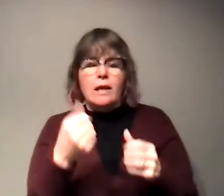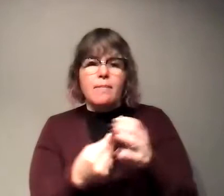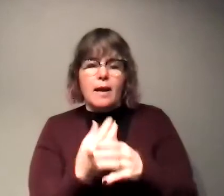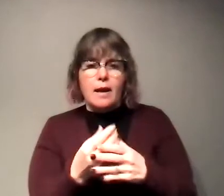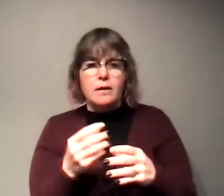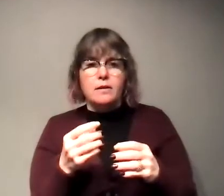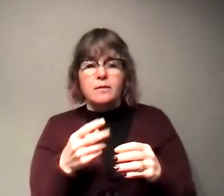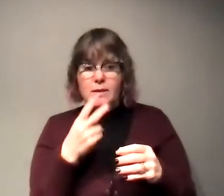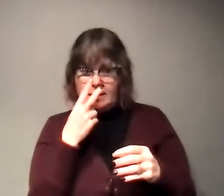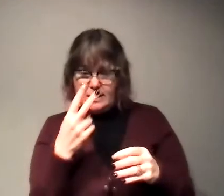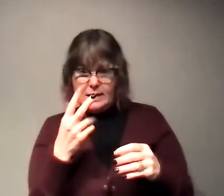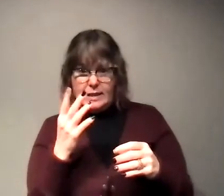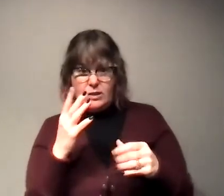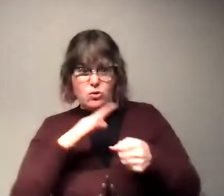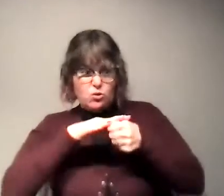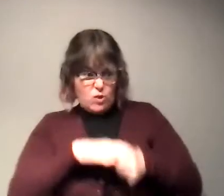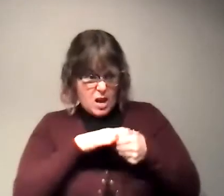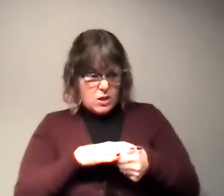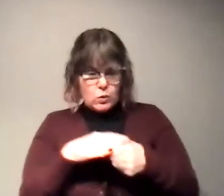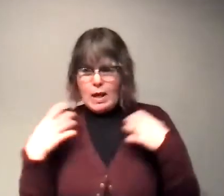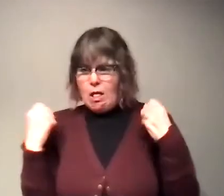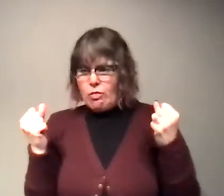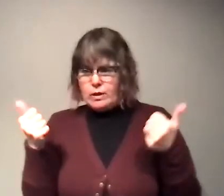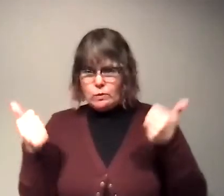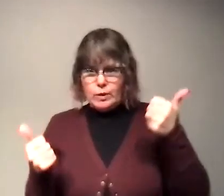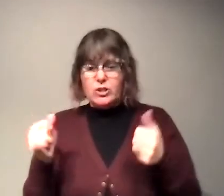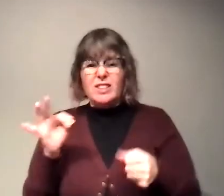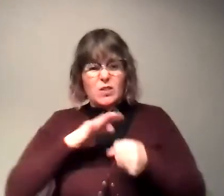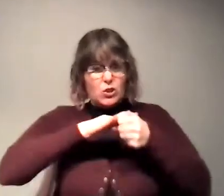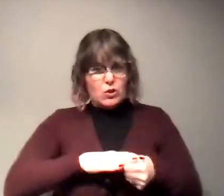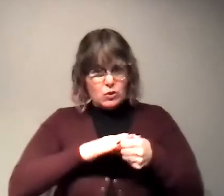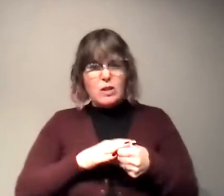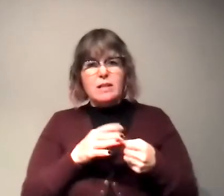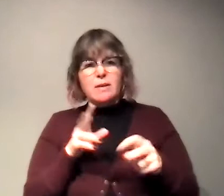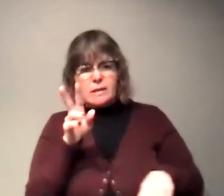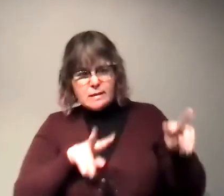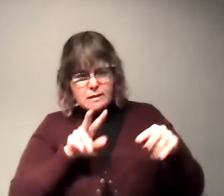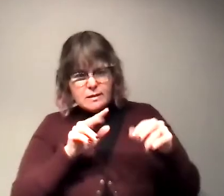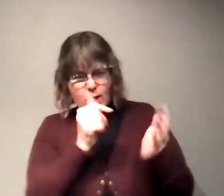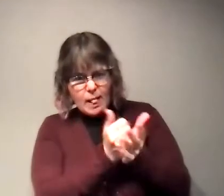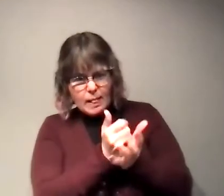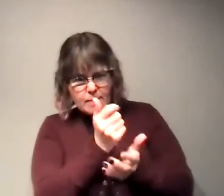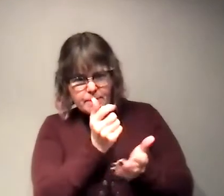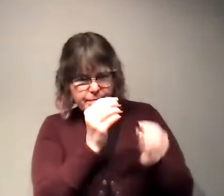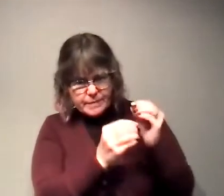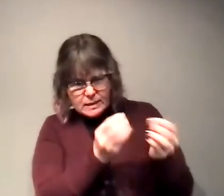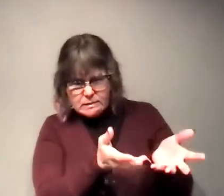healthy signal or a stressed out signal. And if it's showing a stressed out signal, maybe we can do something to help it. Awesome. We've got a